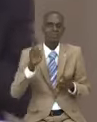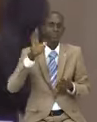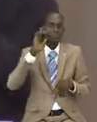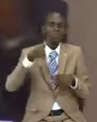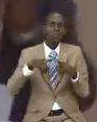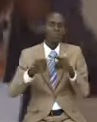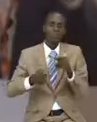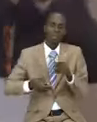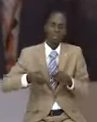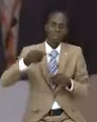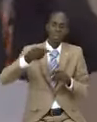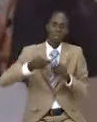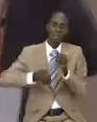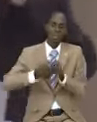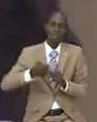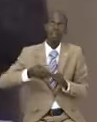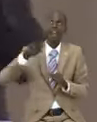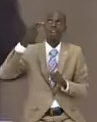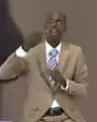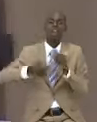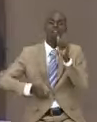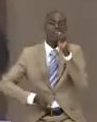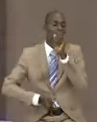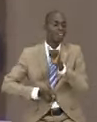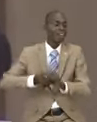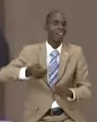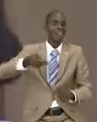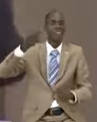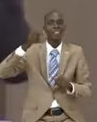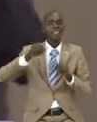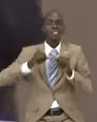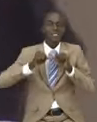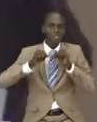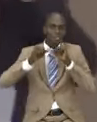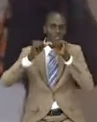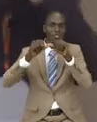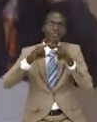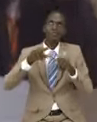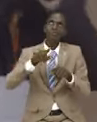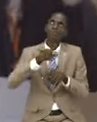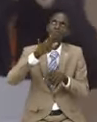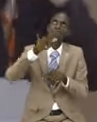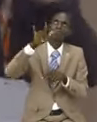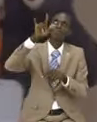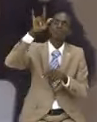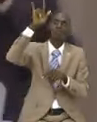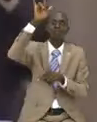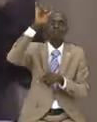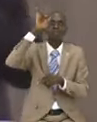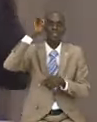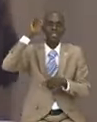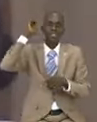Yes. Keep on swearing. Keep on swearing.